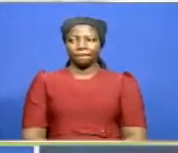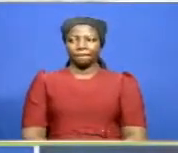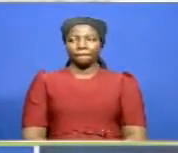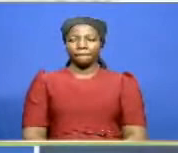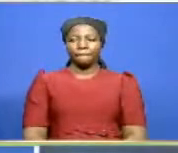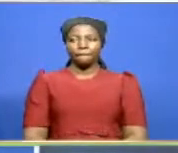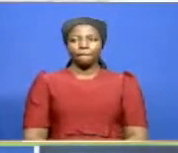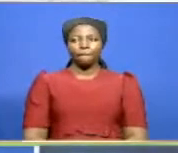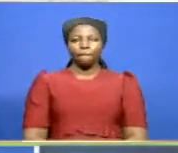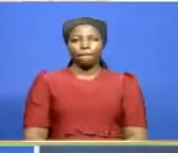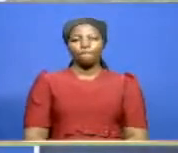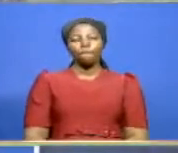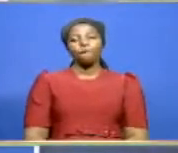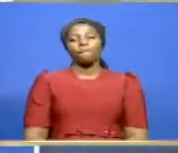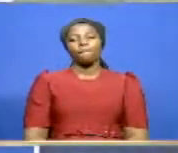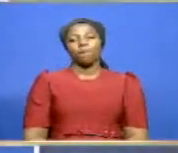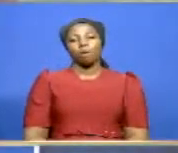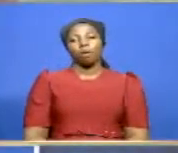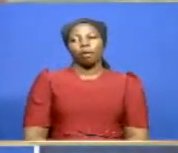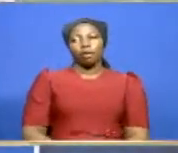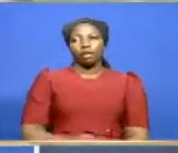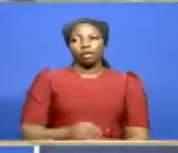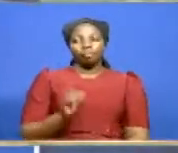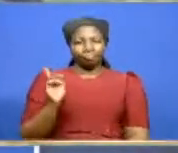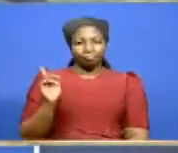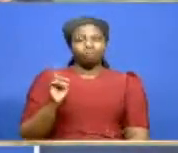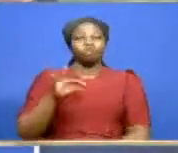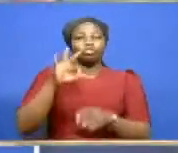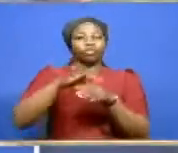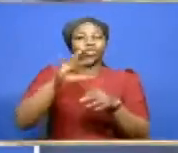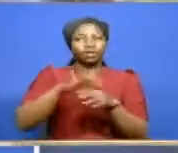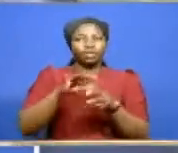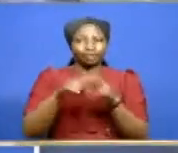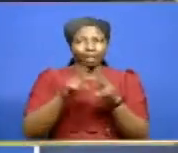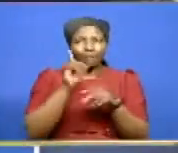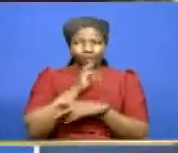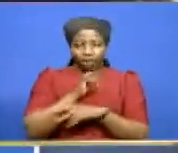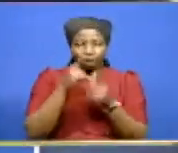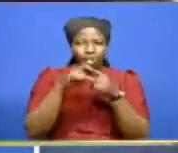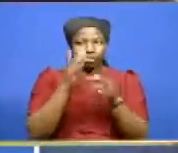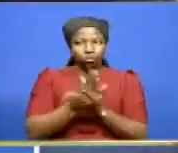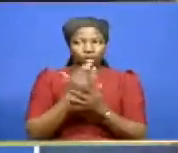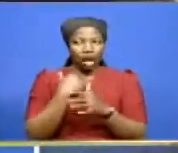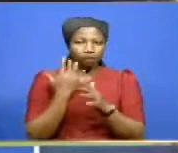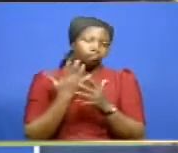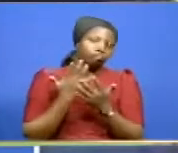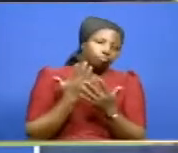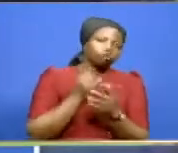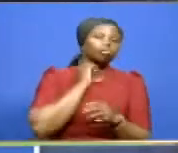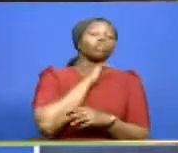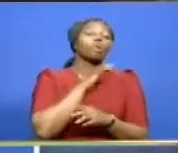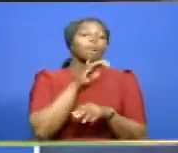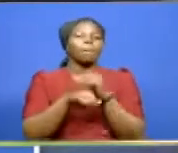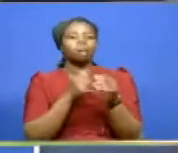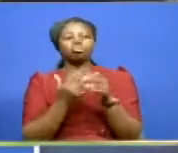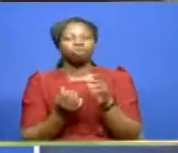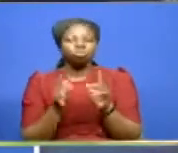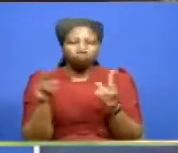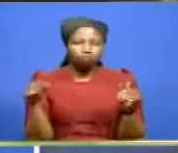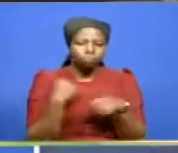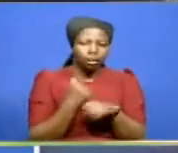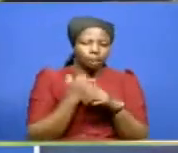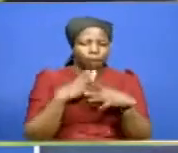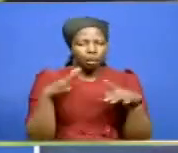So ward by-election kicked off amid claims of voter bribery and intimidation of supporters at Mijiboni Primary